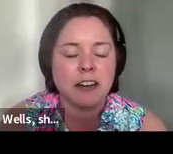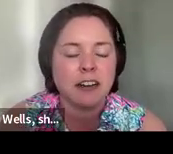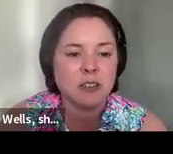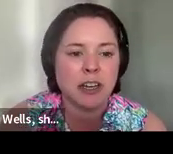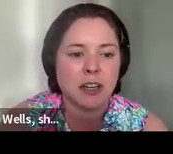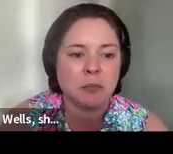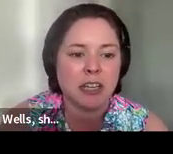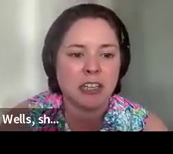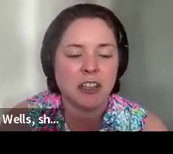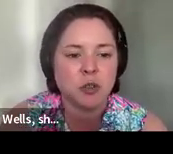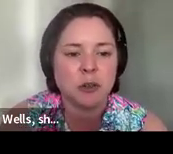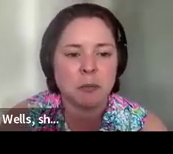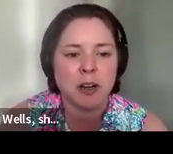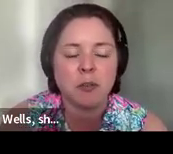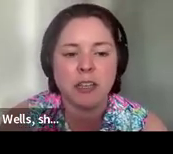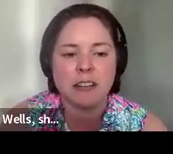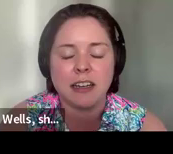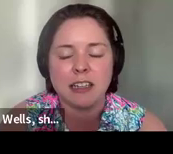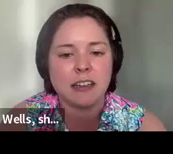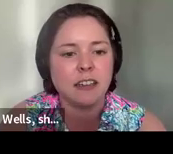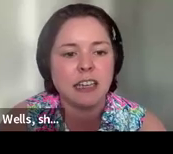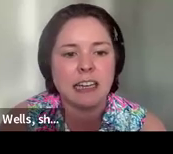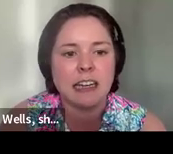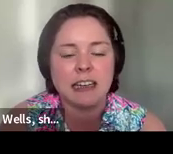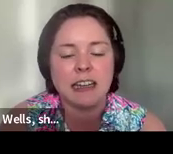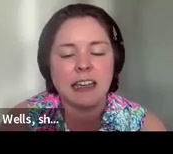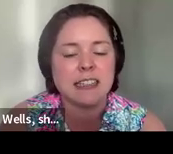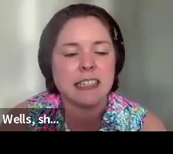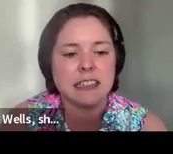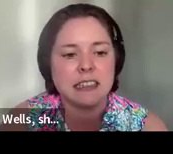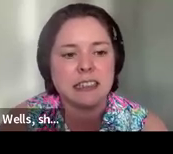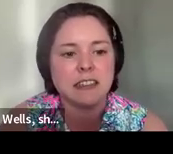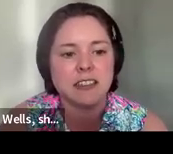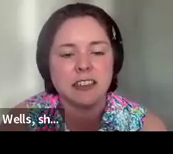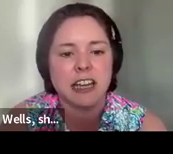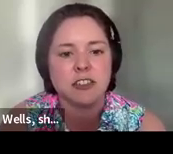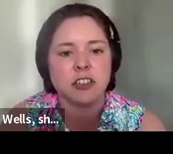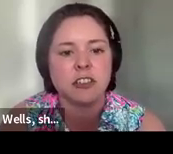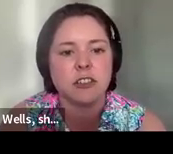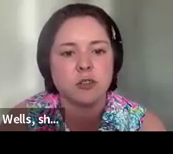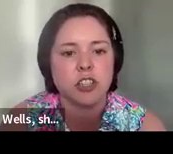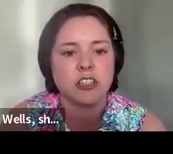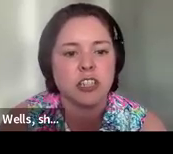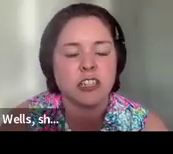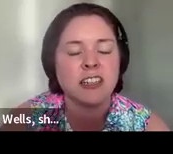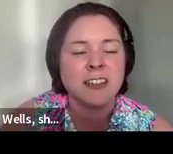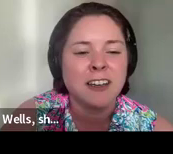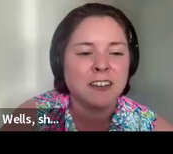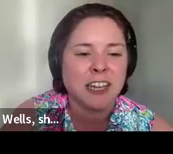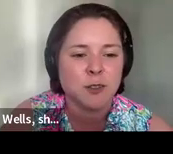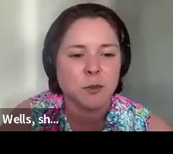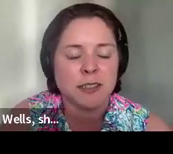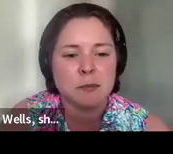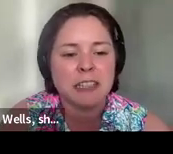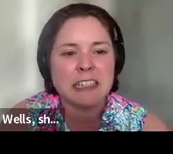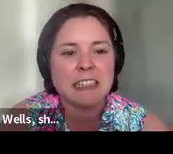webinar is a joint webinar with NICL and NACDD, or National Association